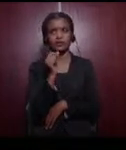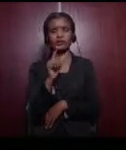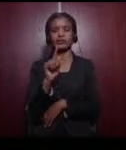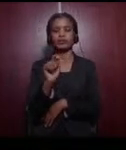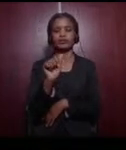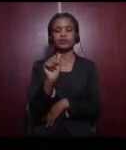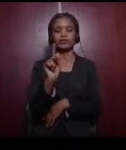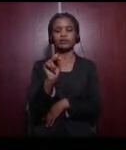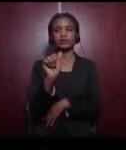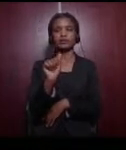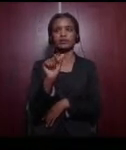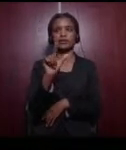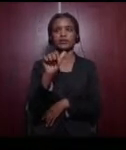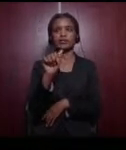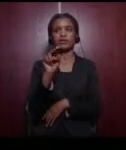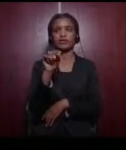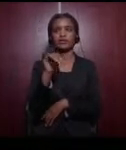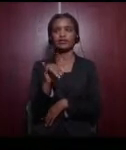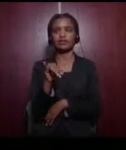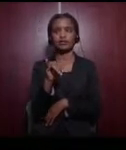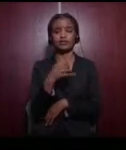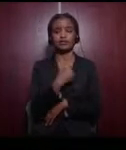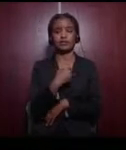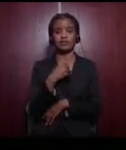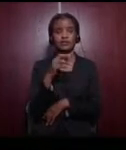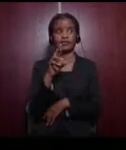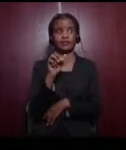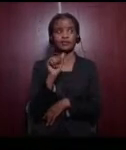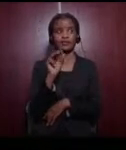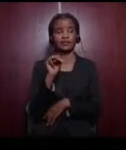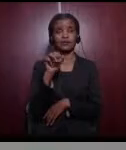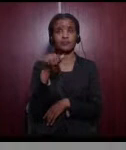Yes. Serious when. Ngempela.